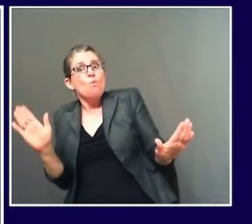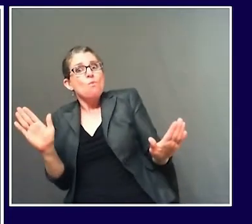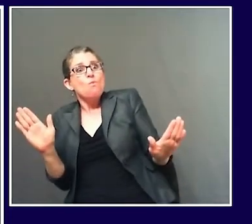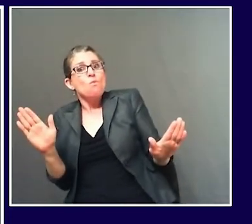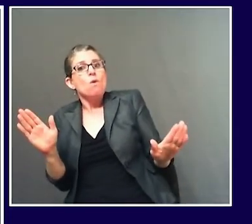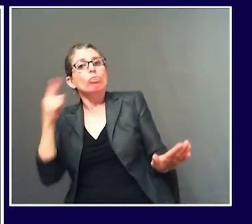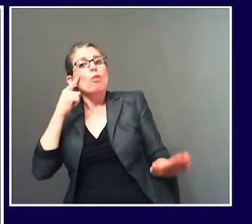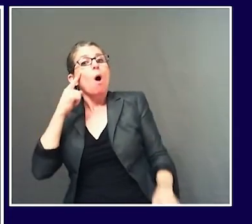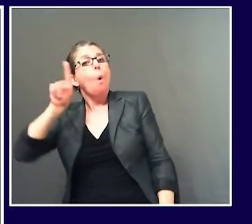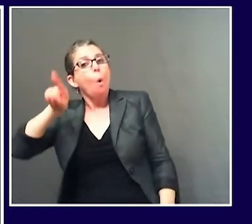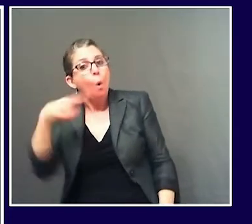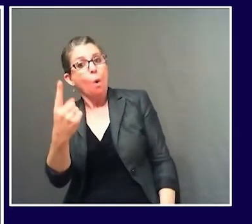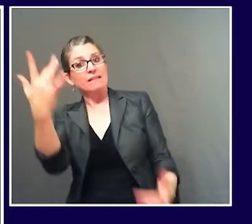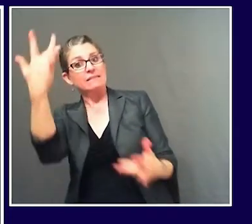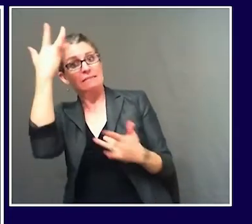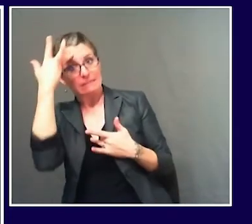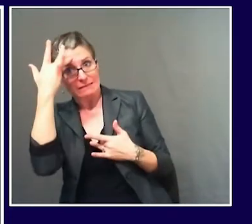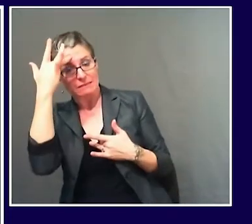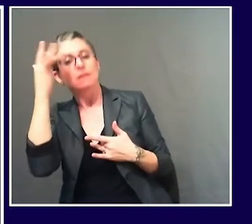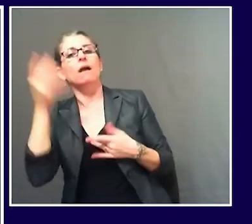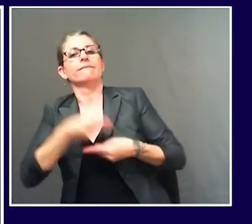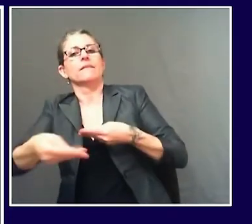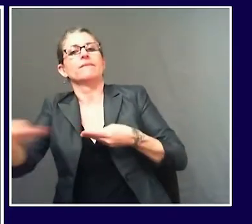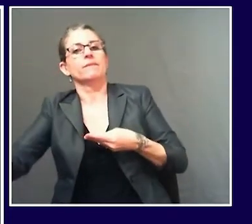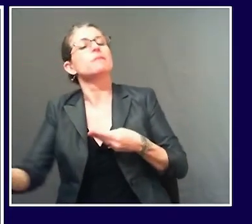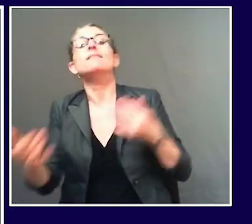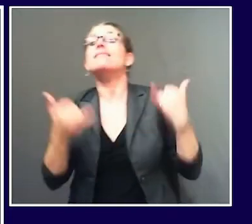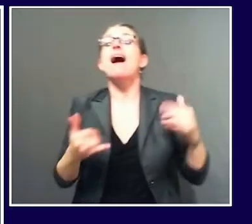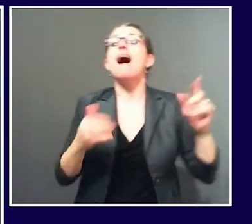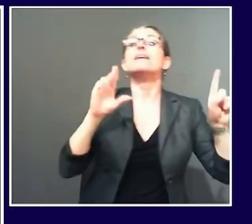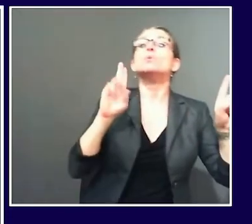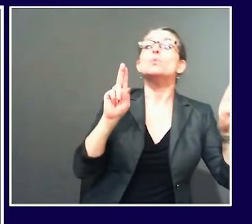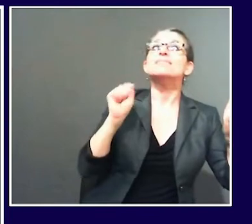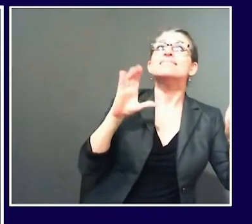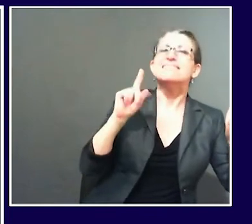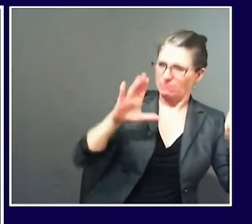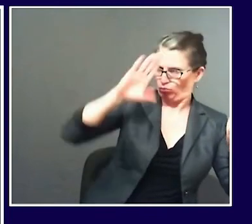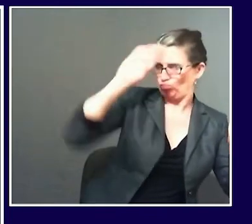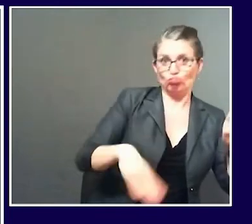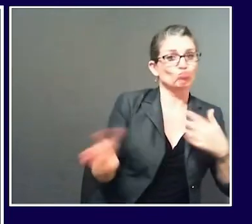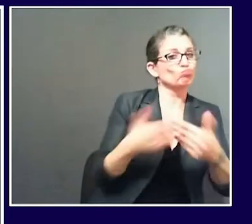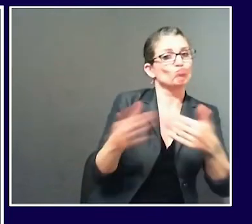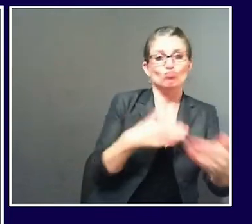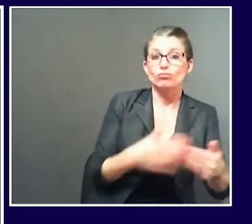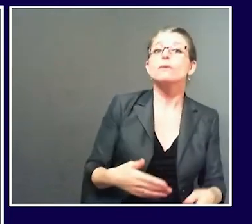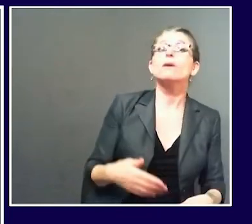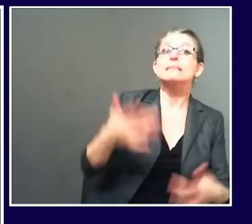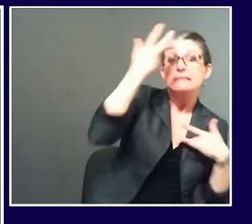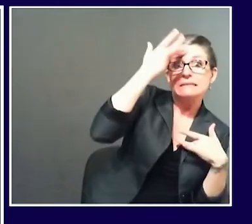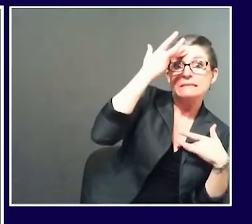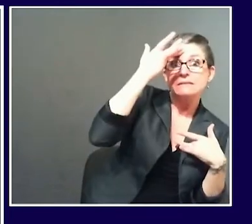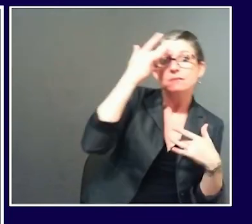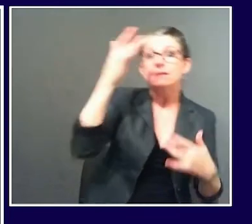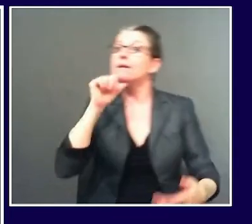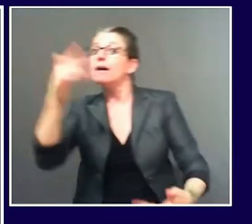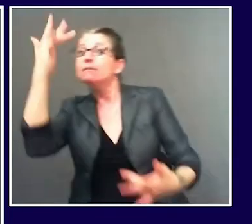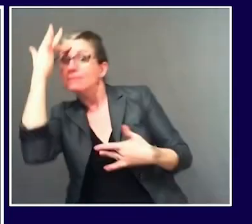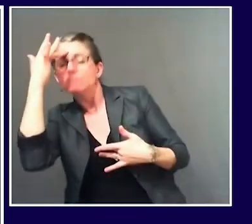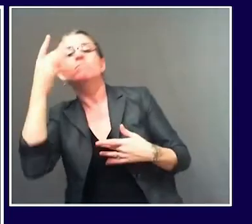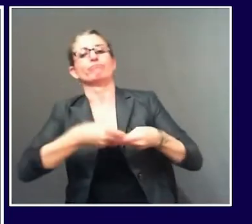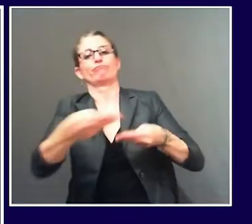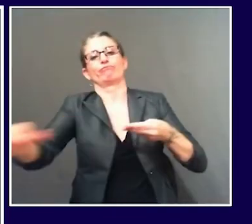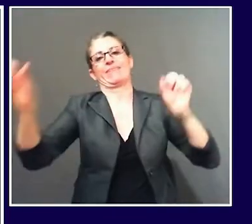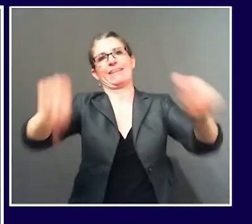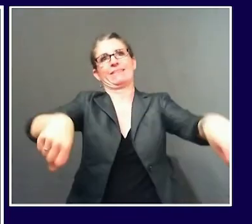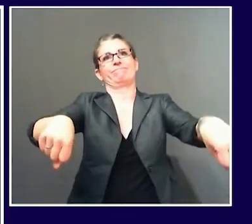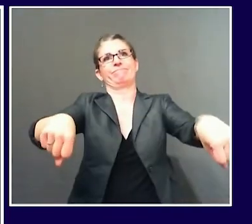of the overall spread, the value of face masks or face coverings becomes immediately clear. So I don't think this was a change